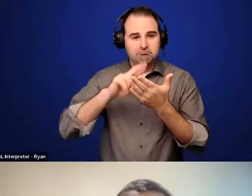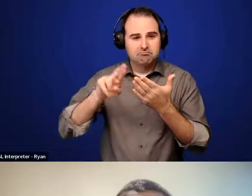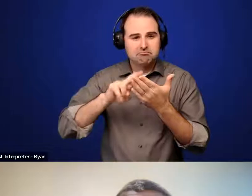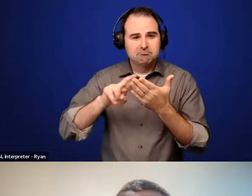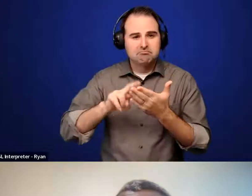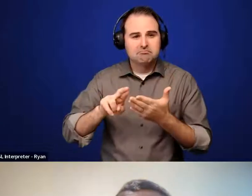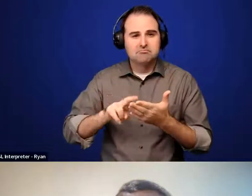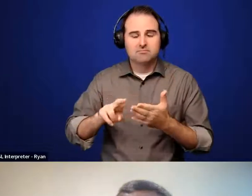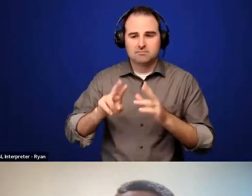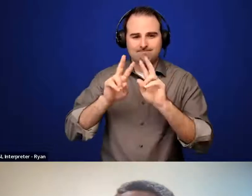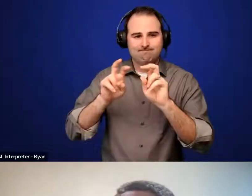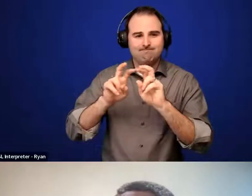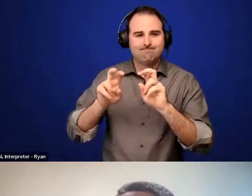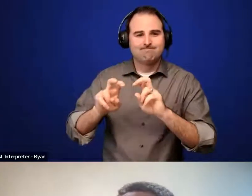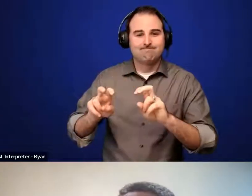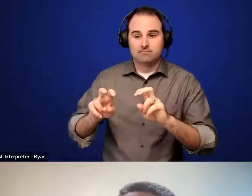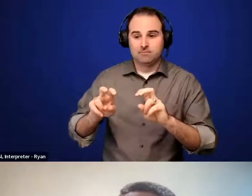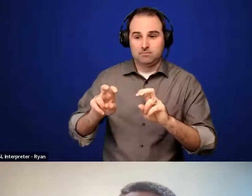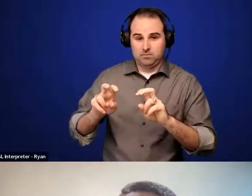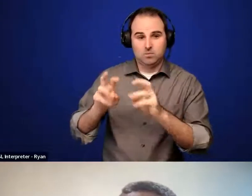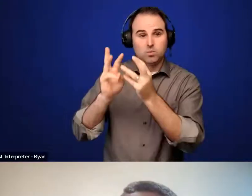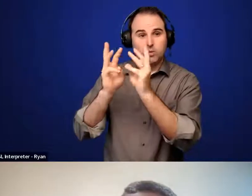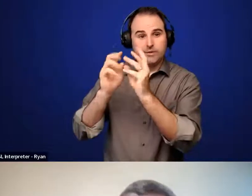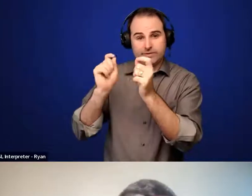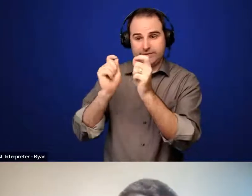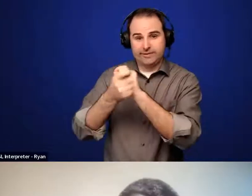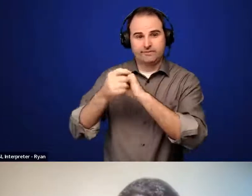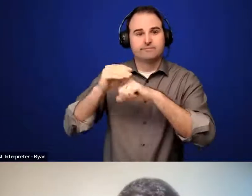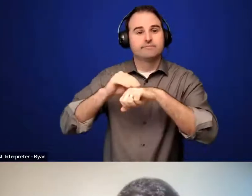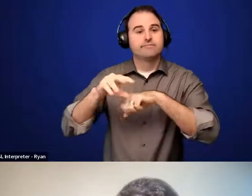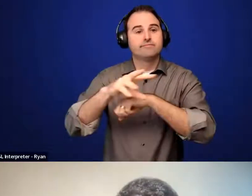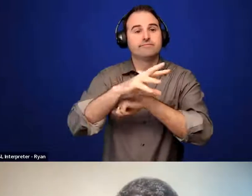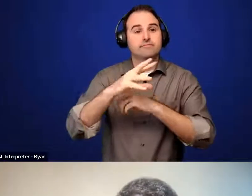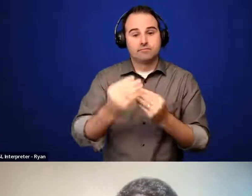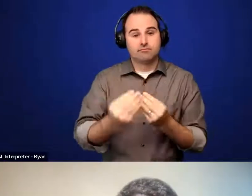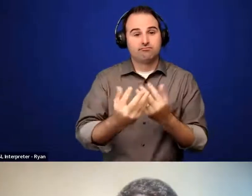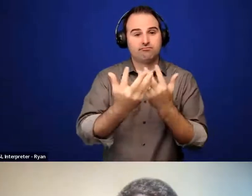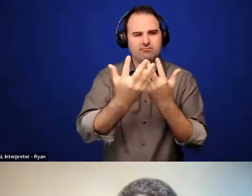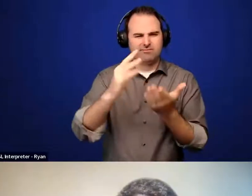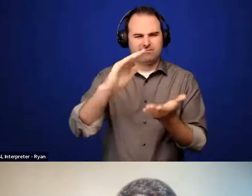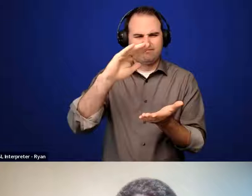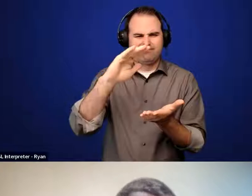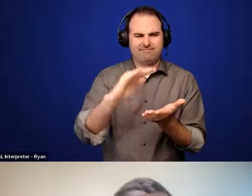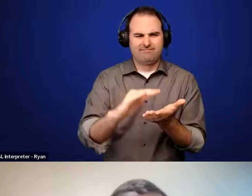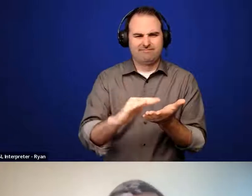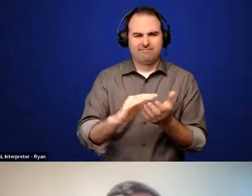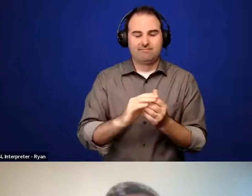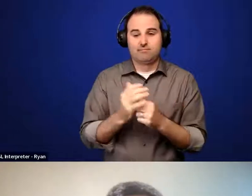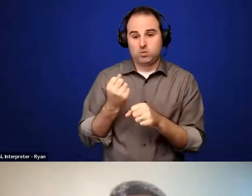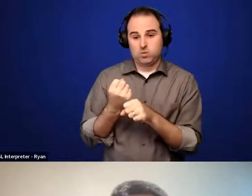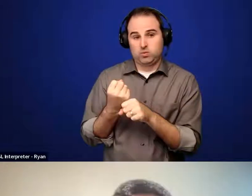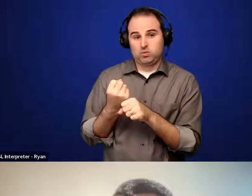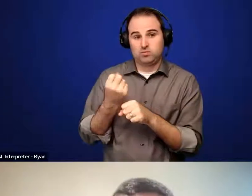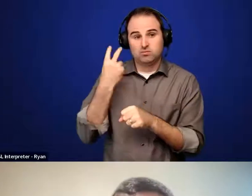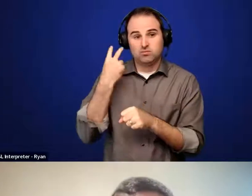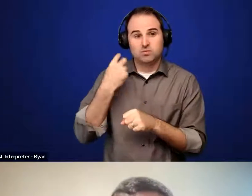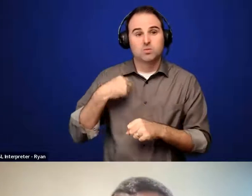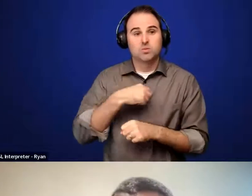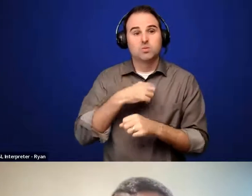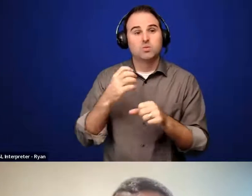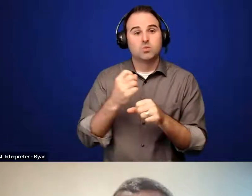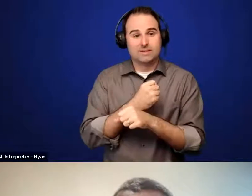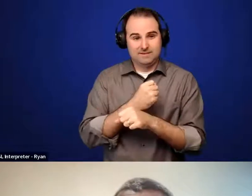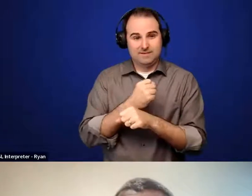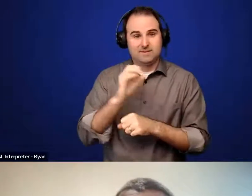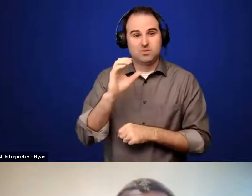change on yield loss. 2 years ago, we were fortunate to win what I call the Grand Challenge